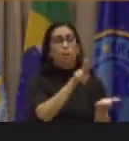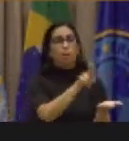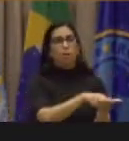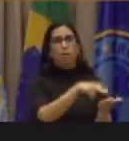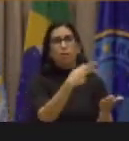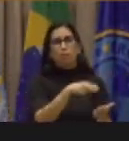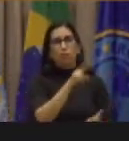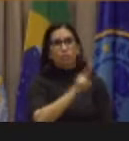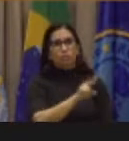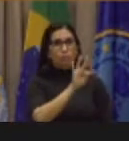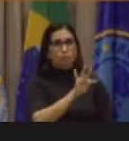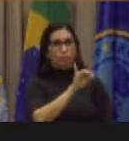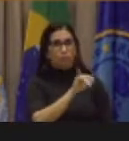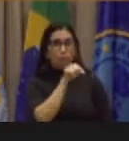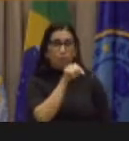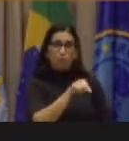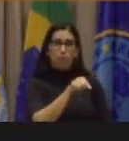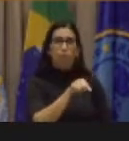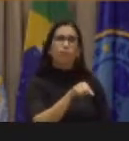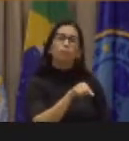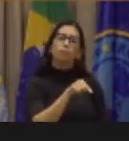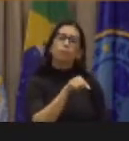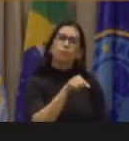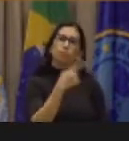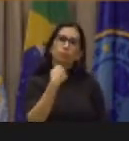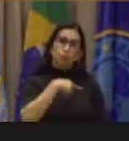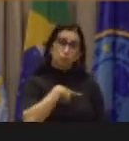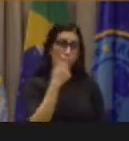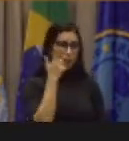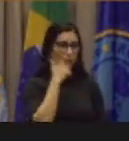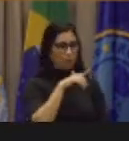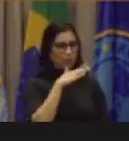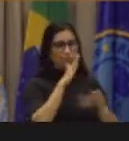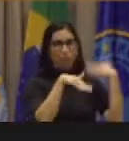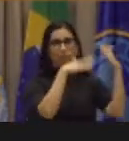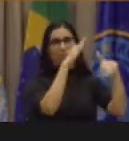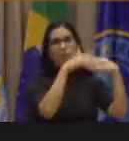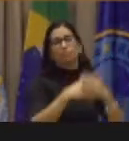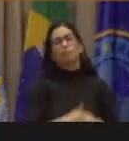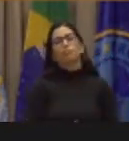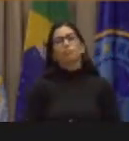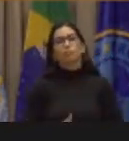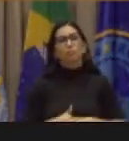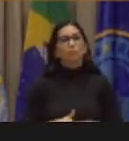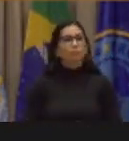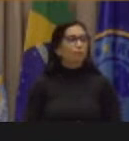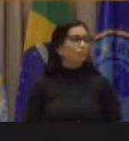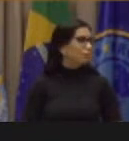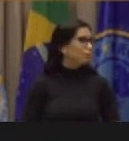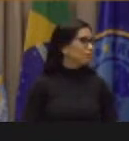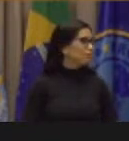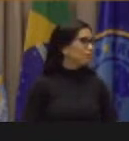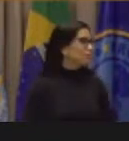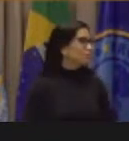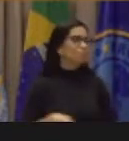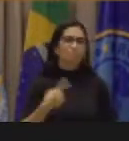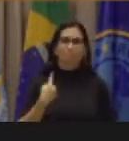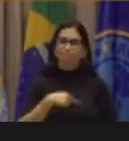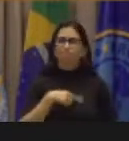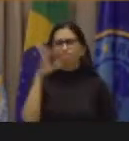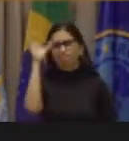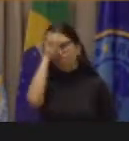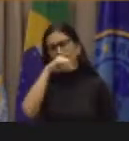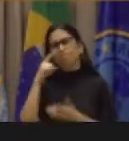ambulatory units into ICU beds. So this was a great development for us. And there were